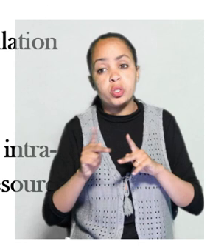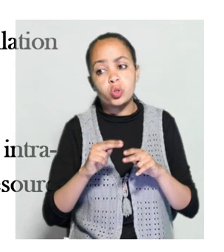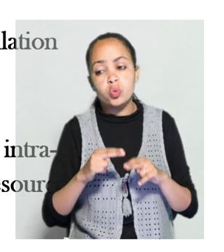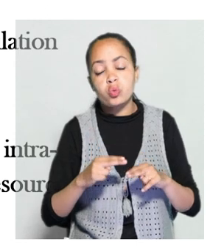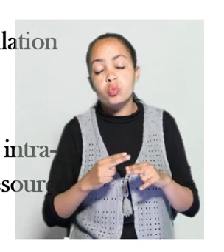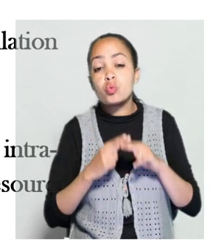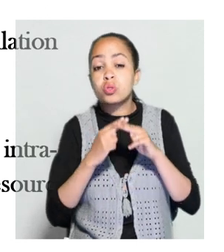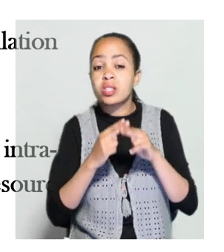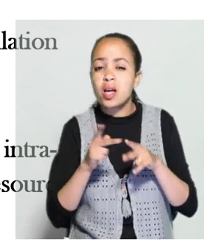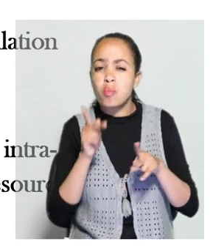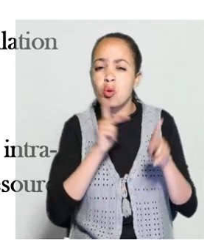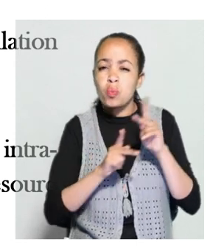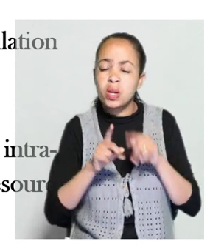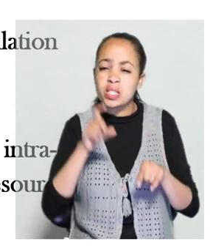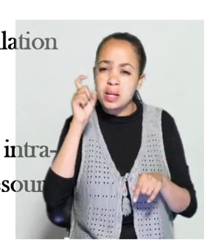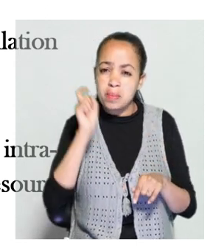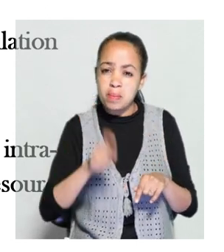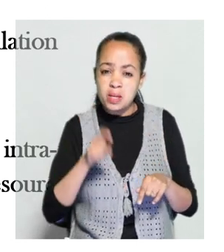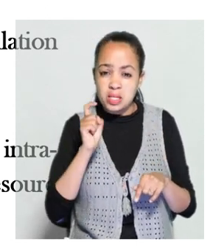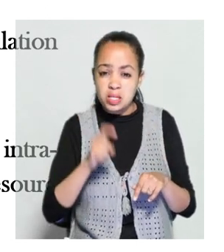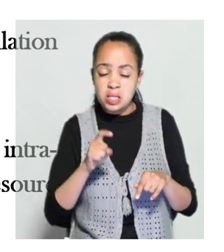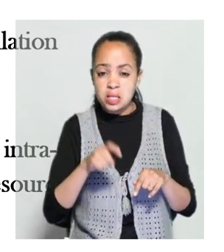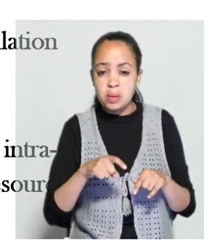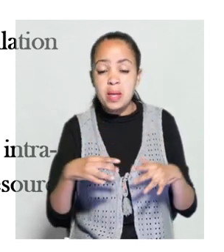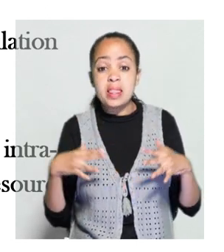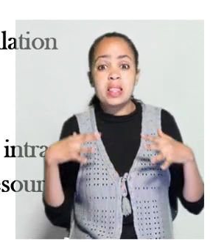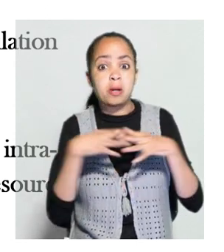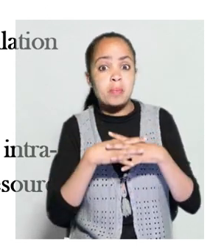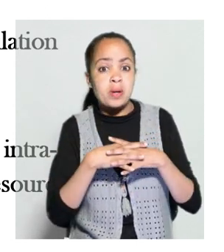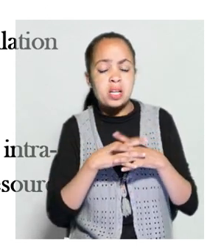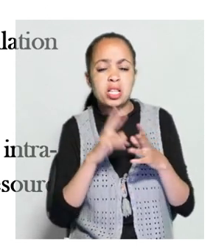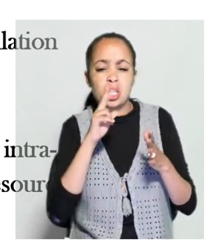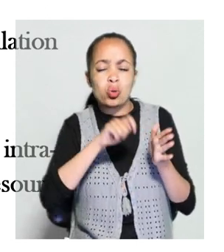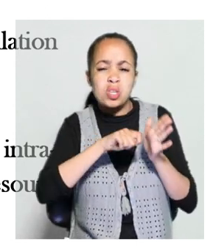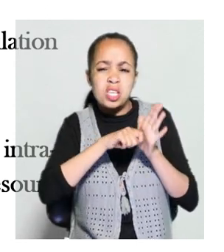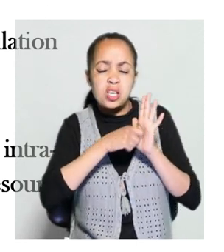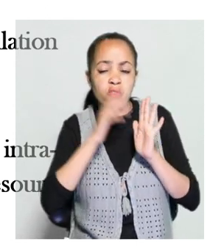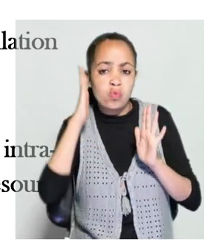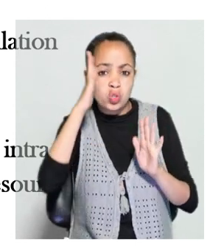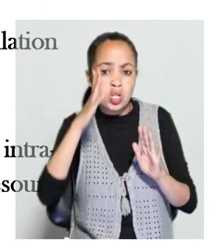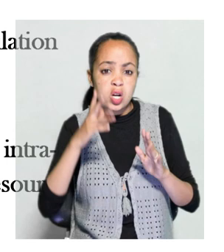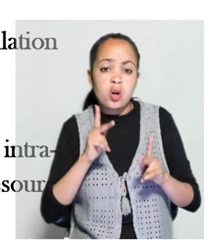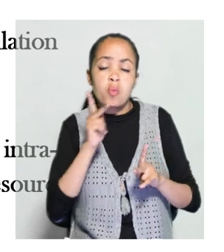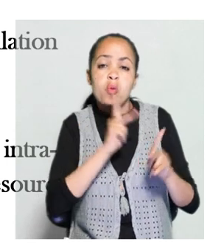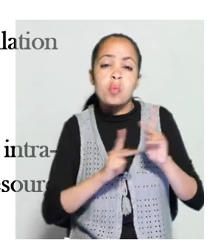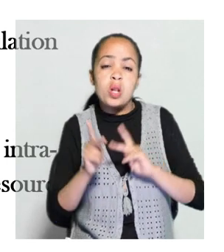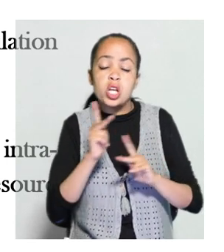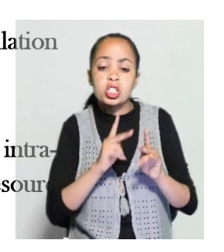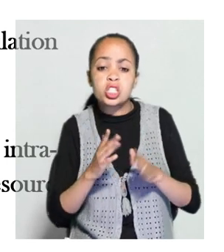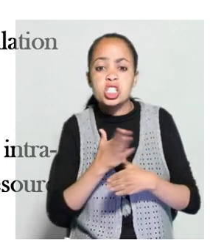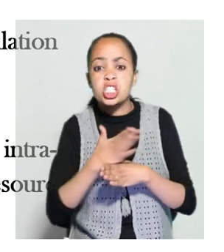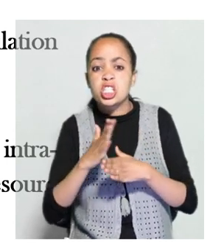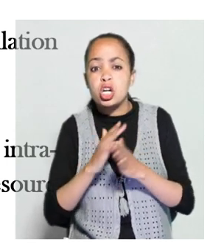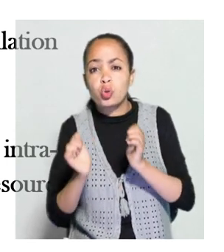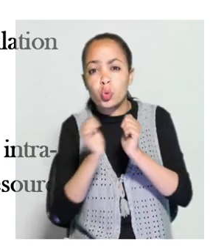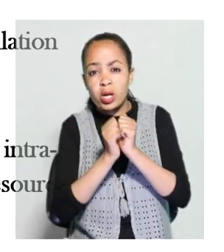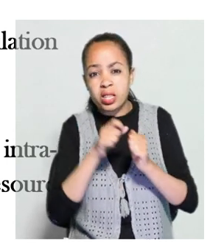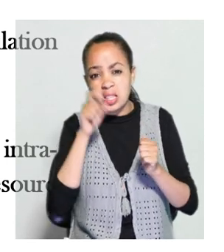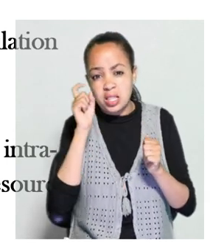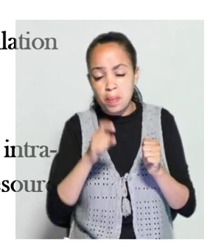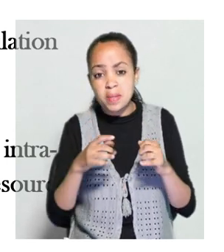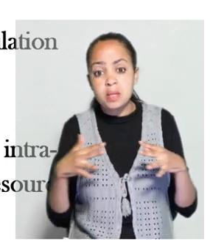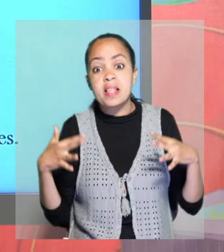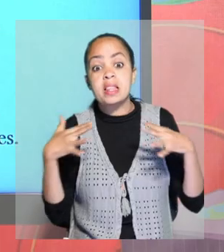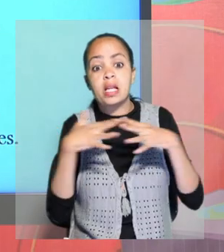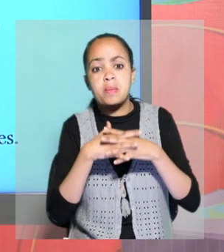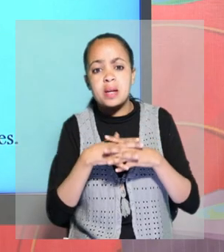population, it must be interbreed. The two key features that each population can share together is they must be